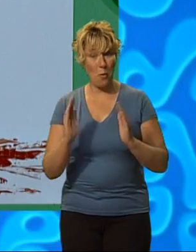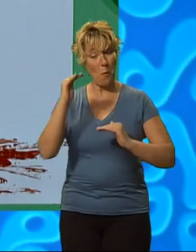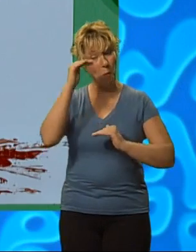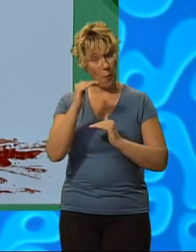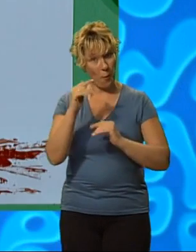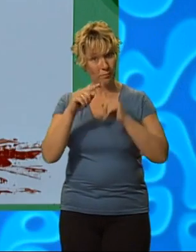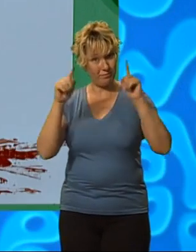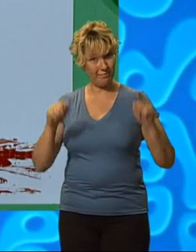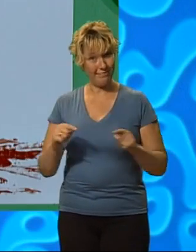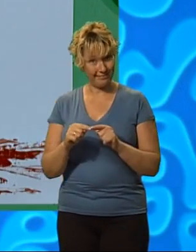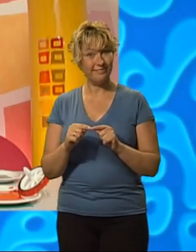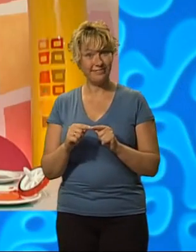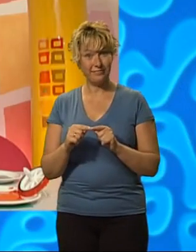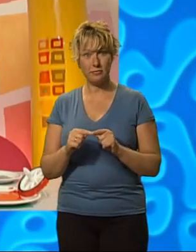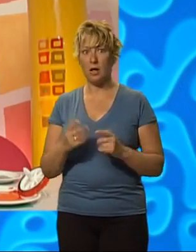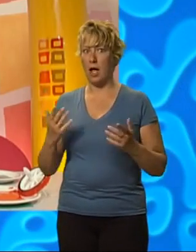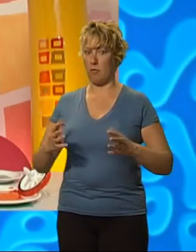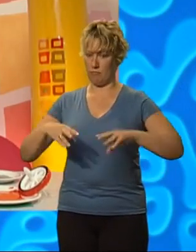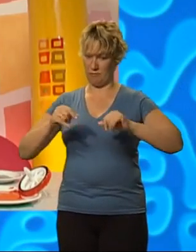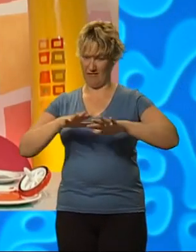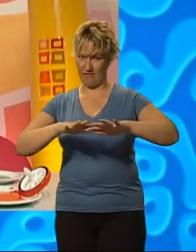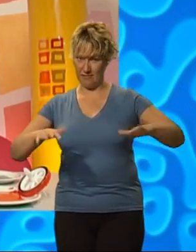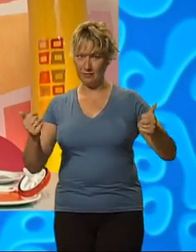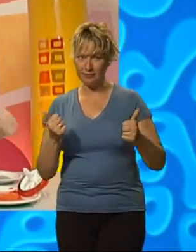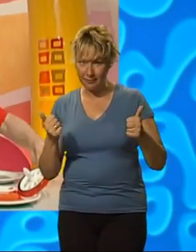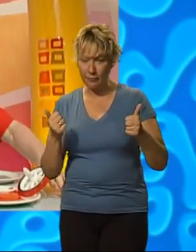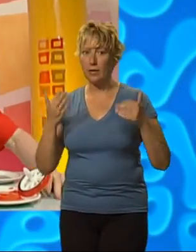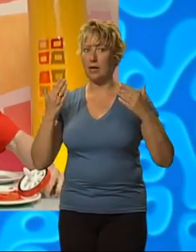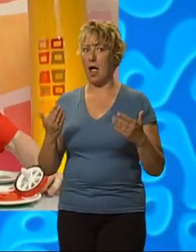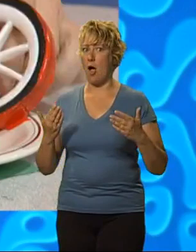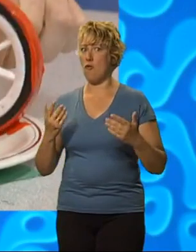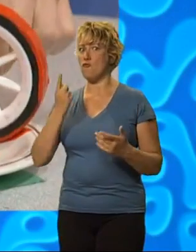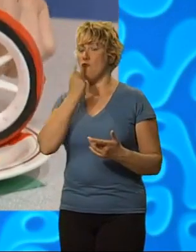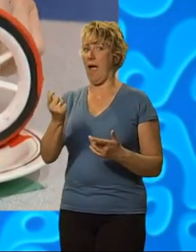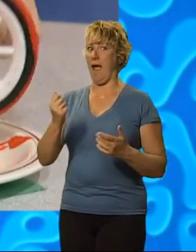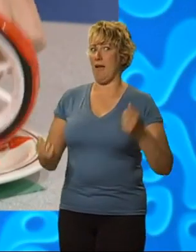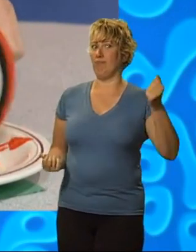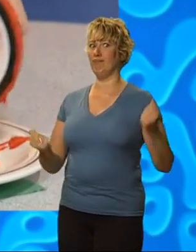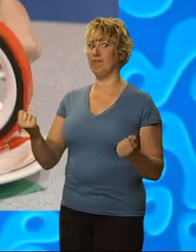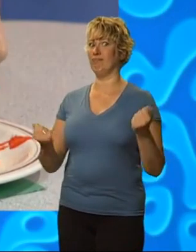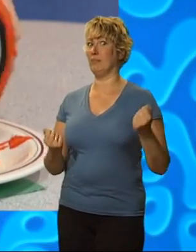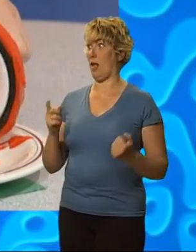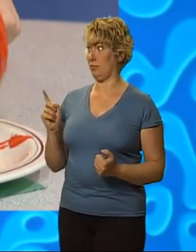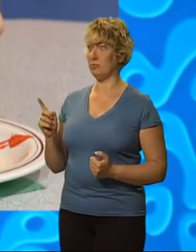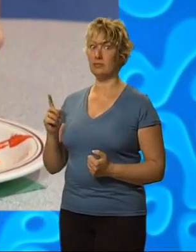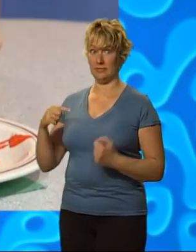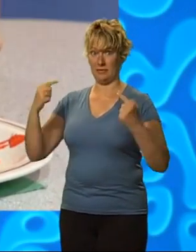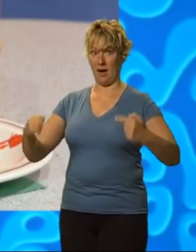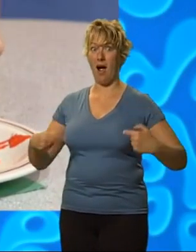Small picture. Right, we've got a muddy field. Let's make our bright red tractor. Again, using a toy